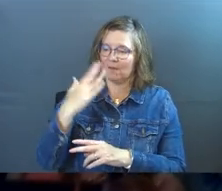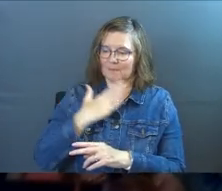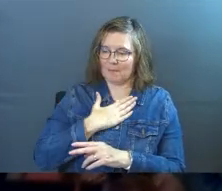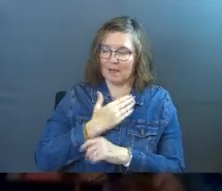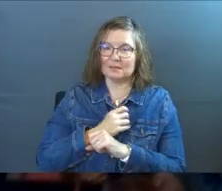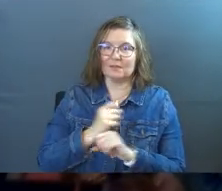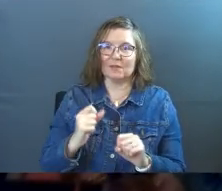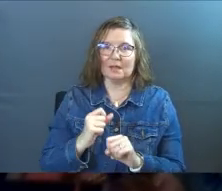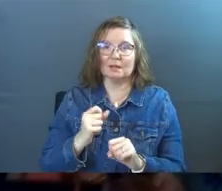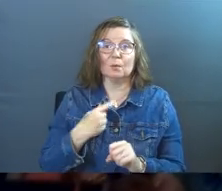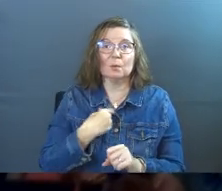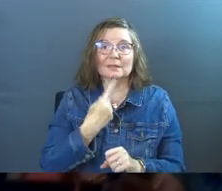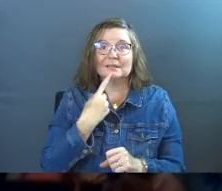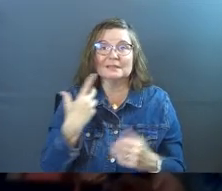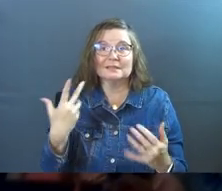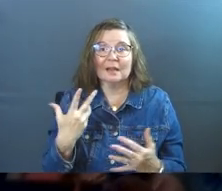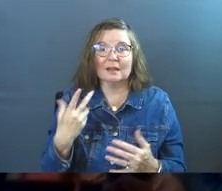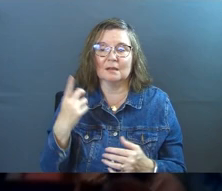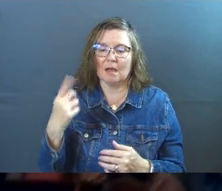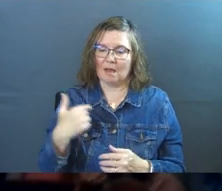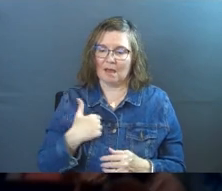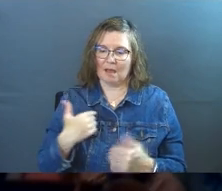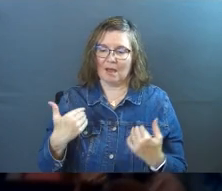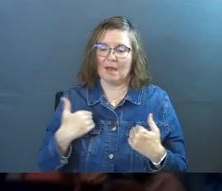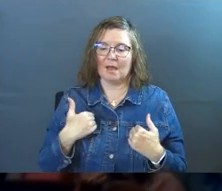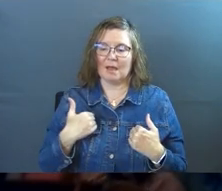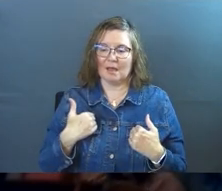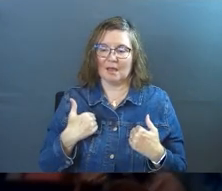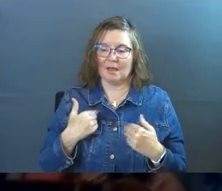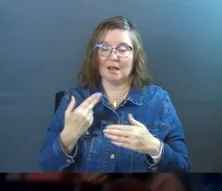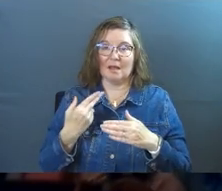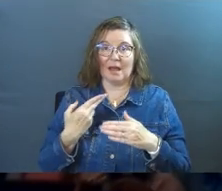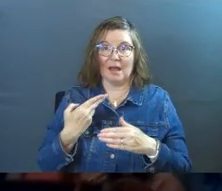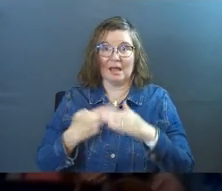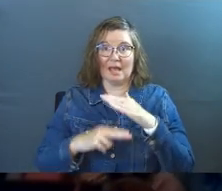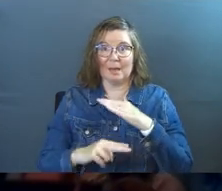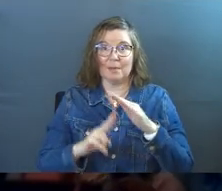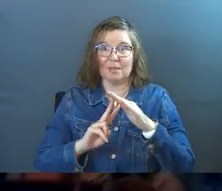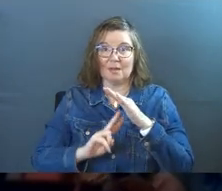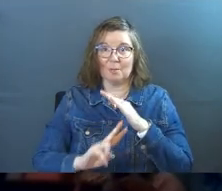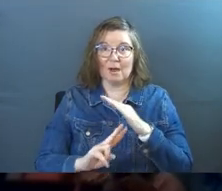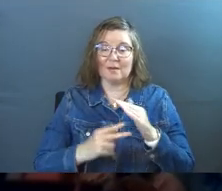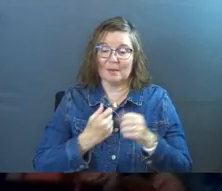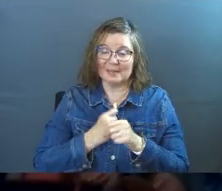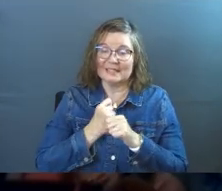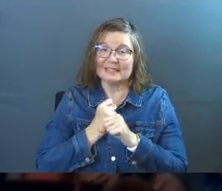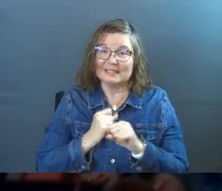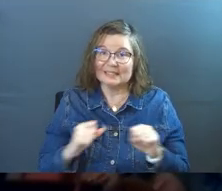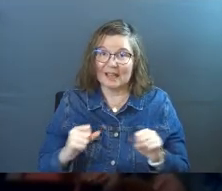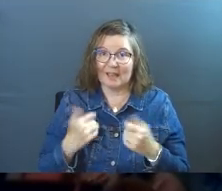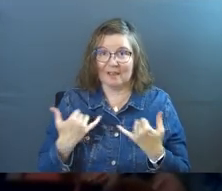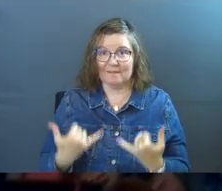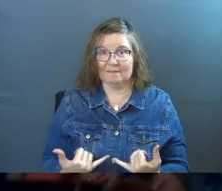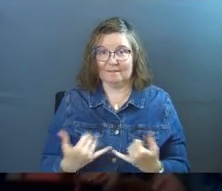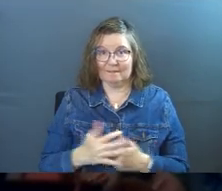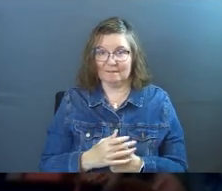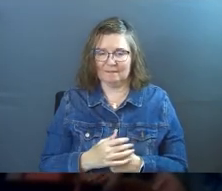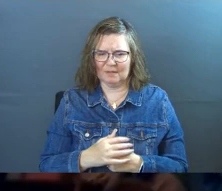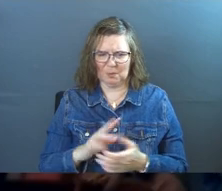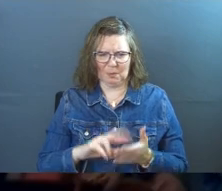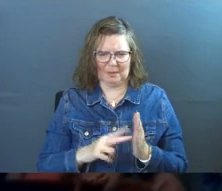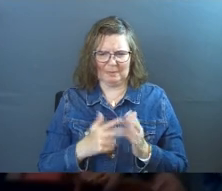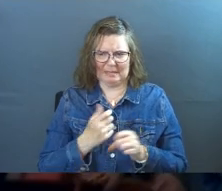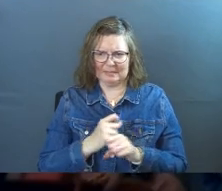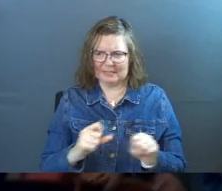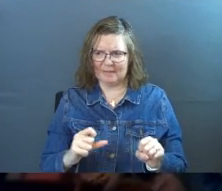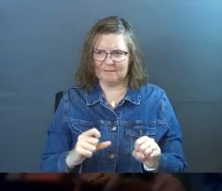salvation. What is he saying? He's saying, I, Habakkuk the prophet, am being saved right now. What do you mean